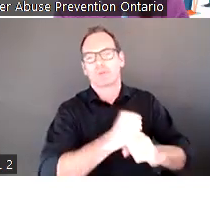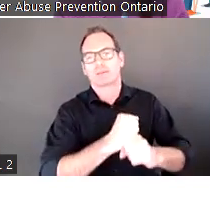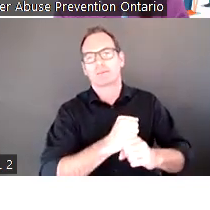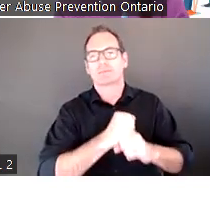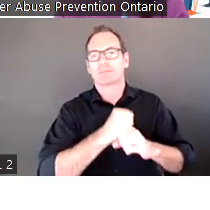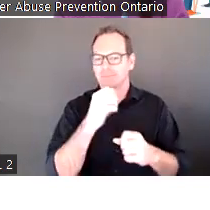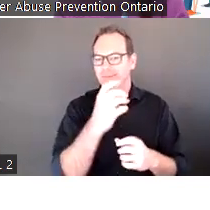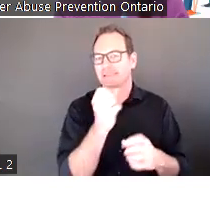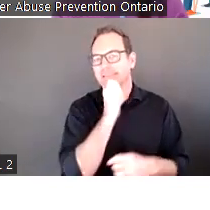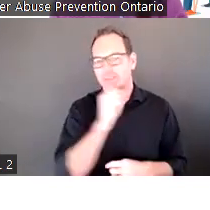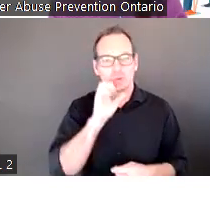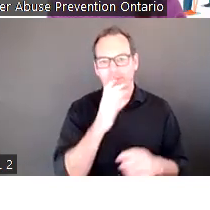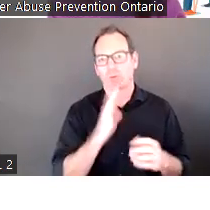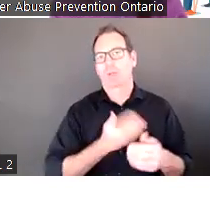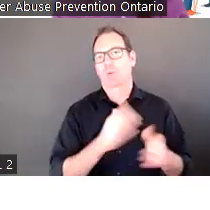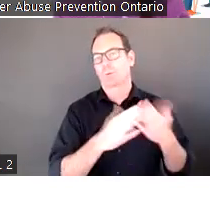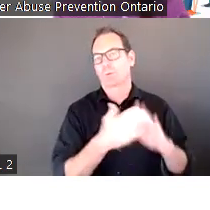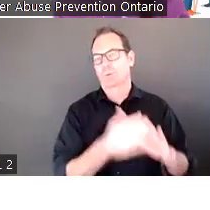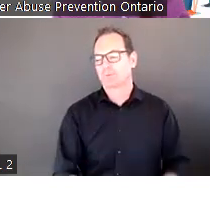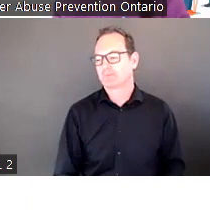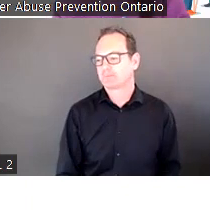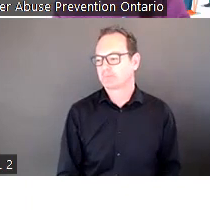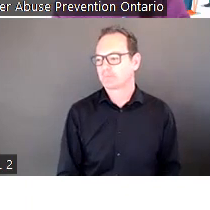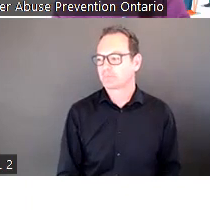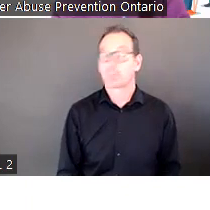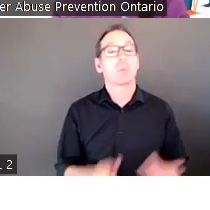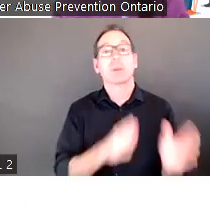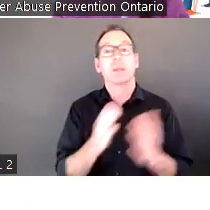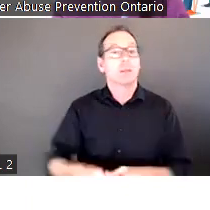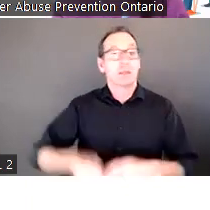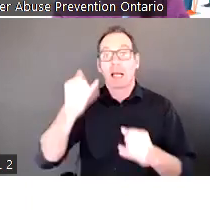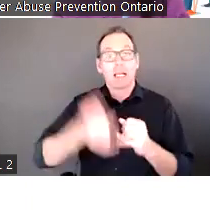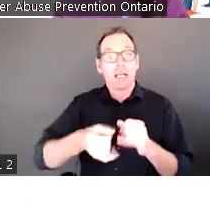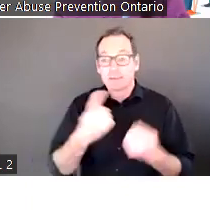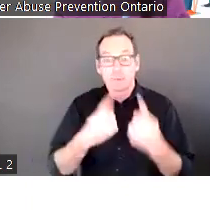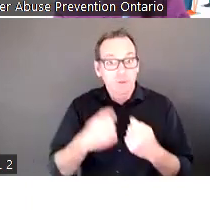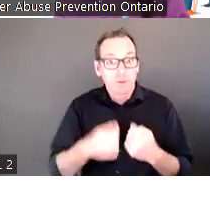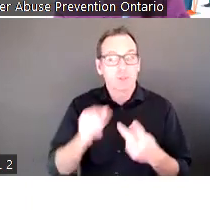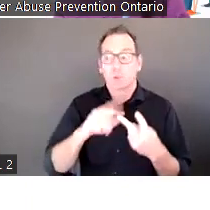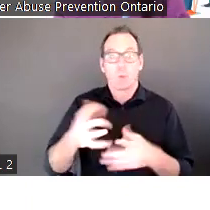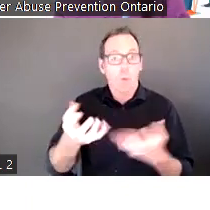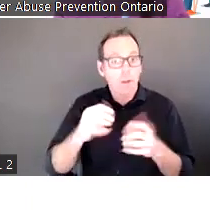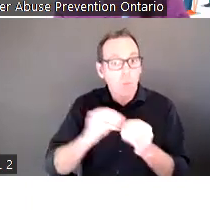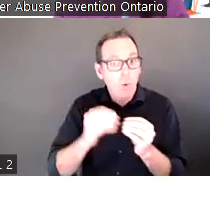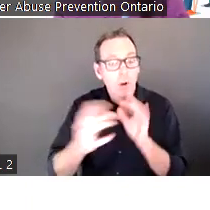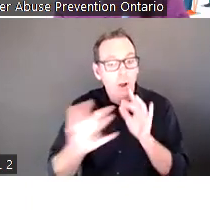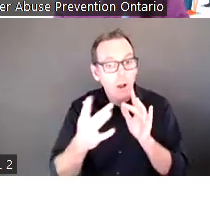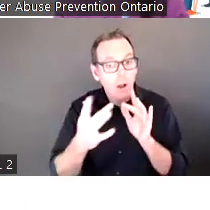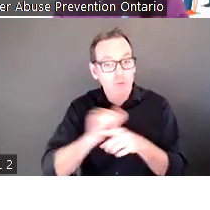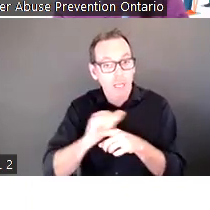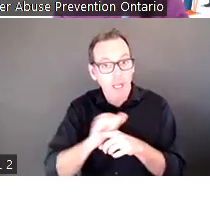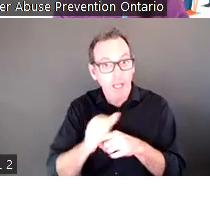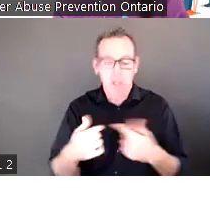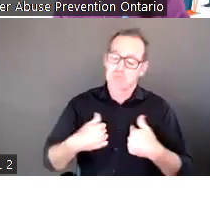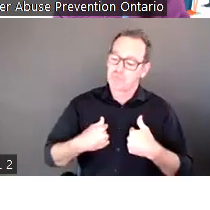questions about today or want to reach out to us for specific training, please reach out to myself or any of our team members